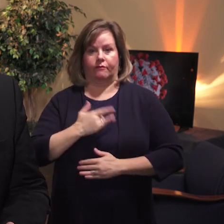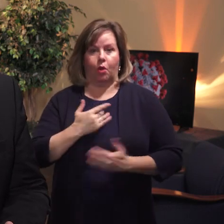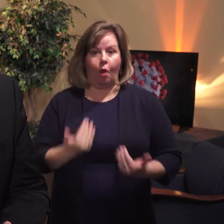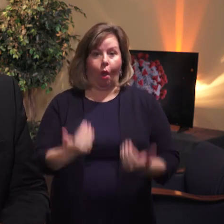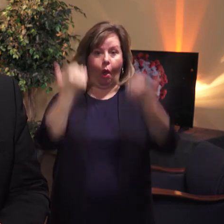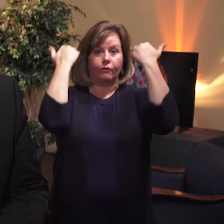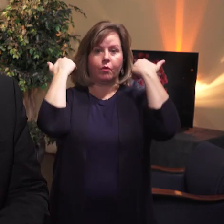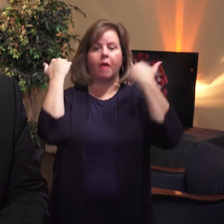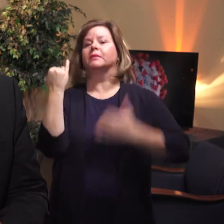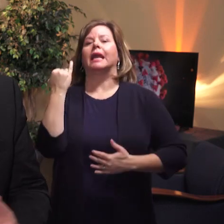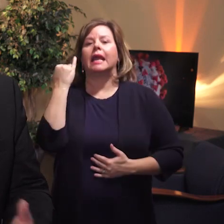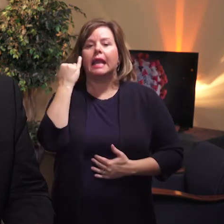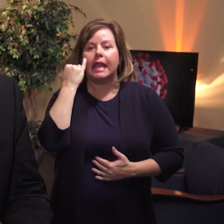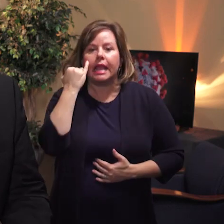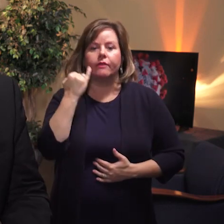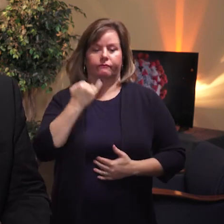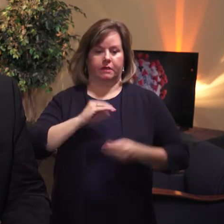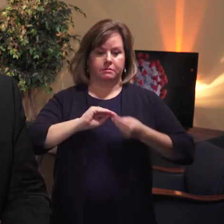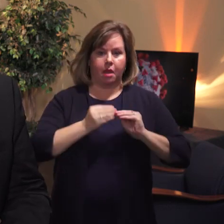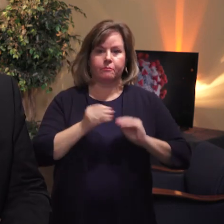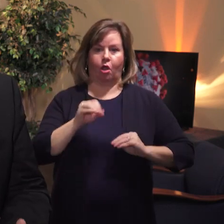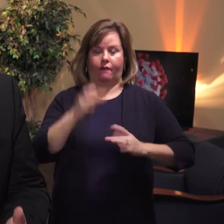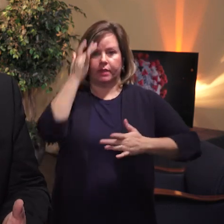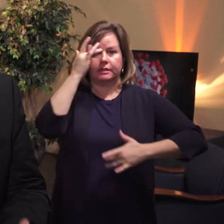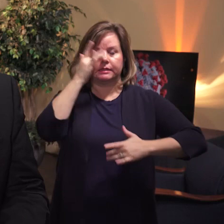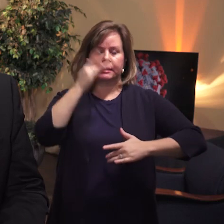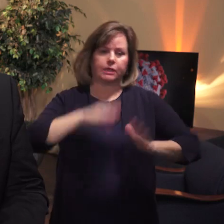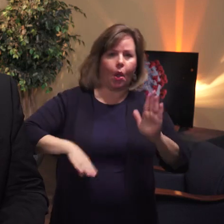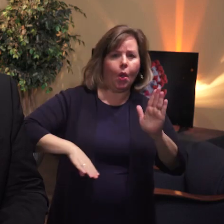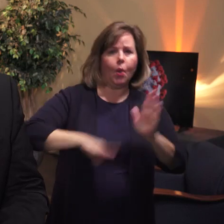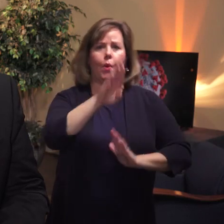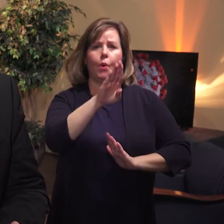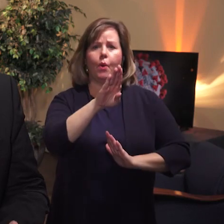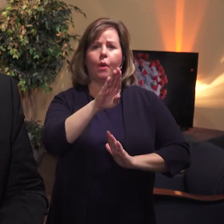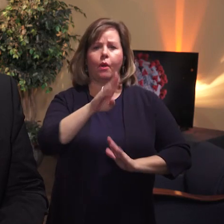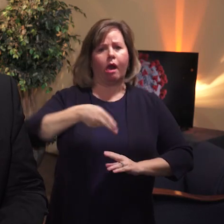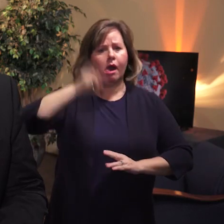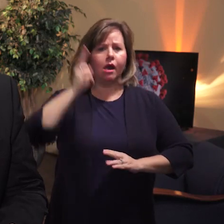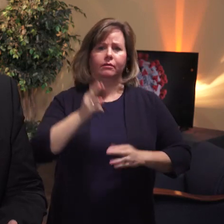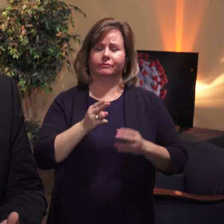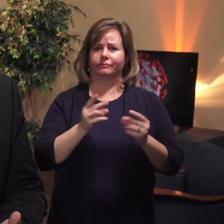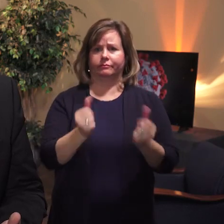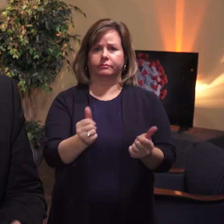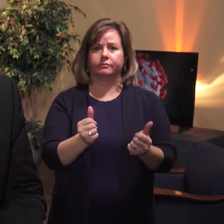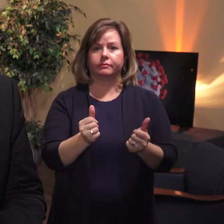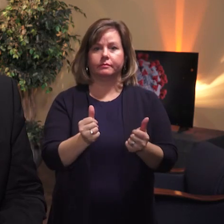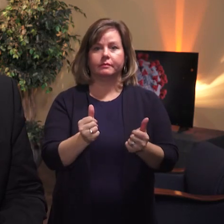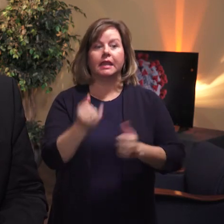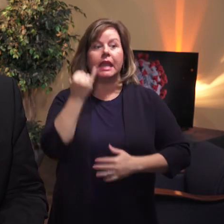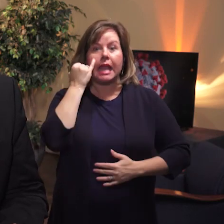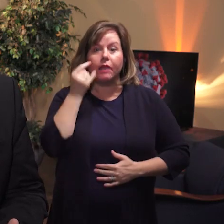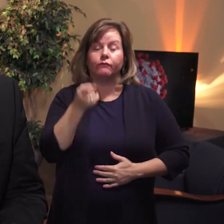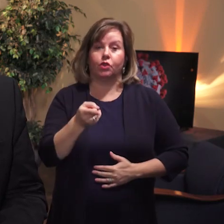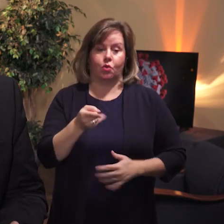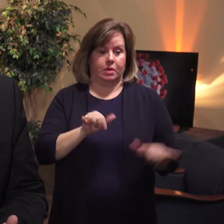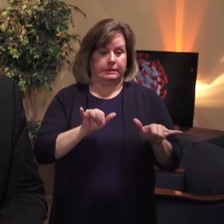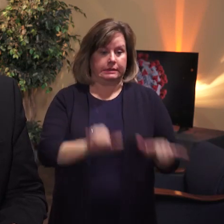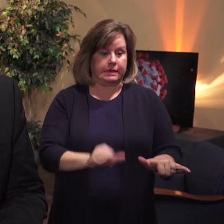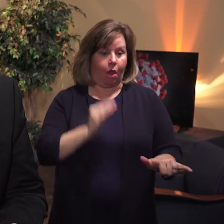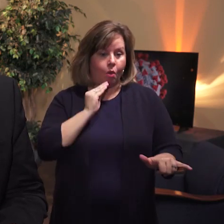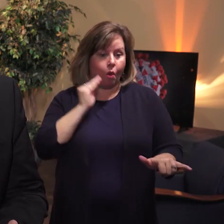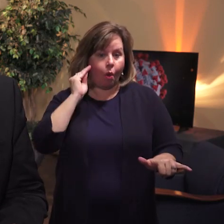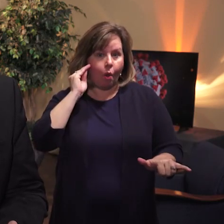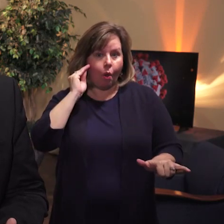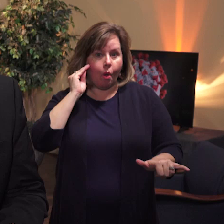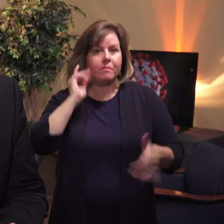in cases happens too quickly. Everyone can be heroic by staying at home and making it